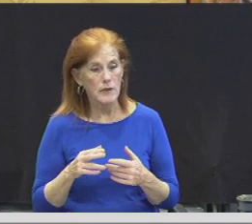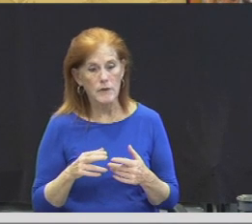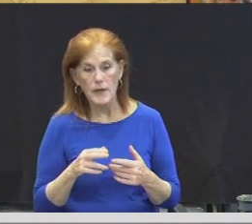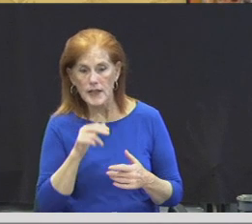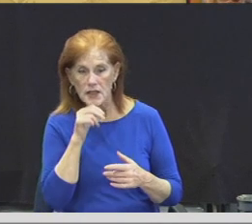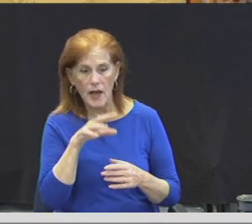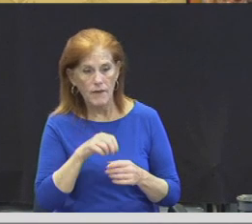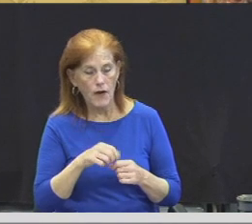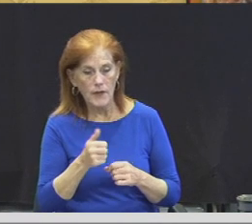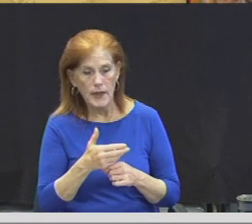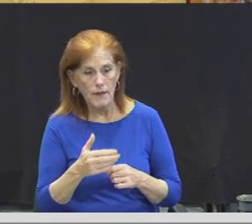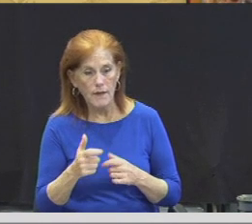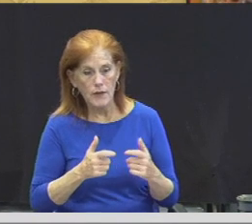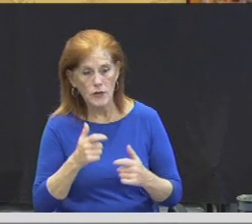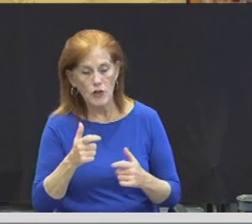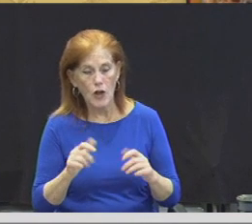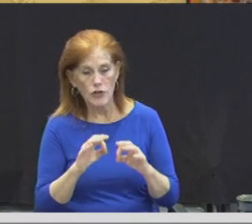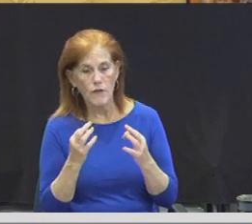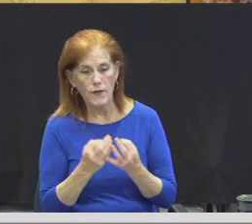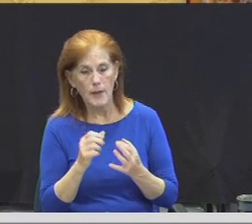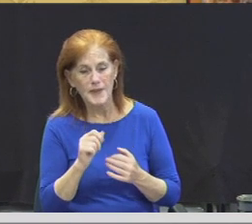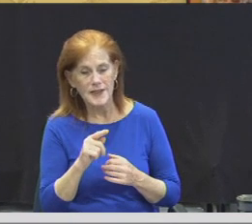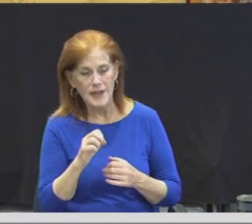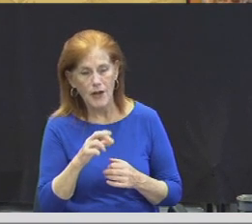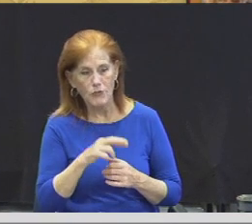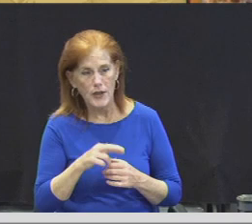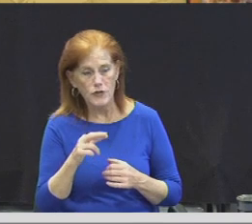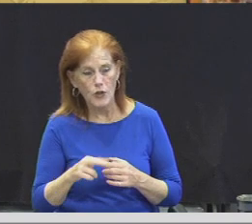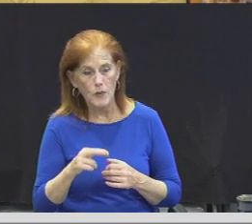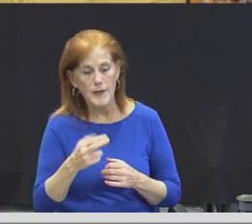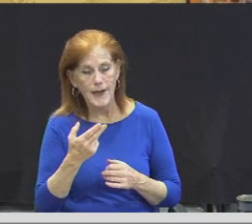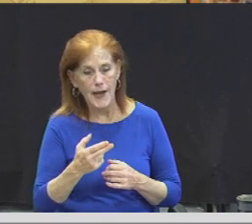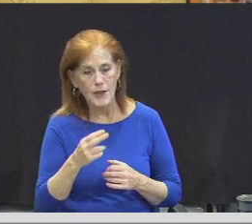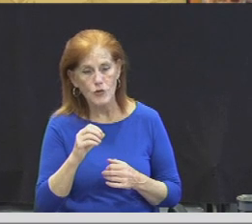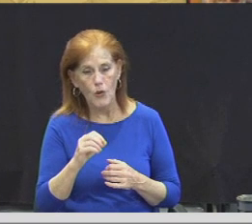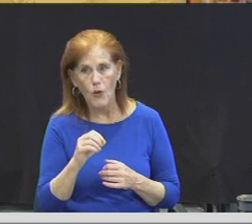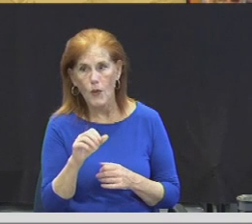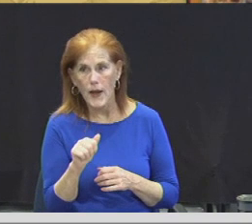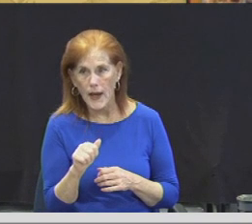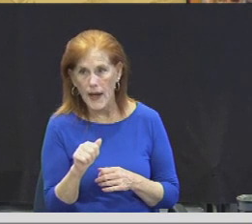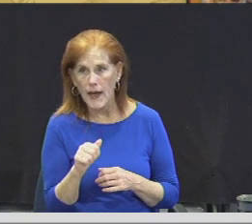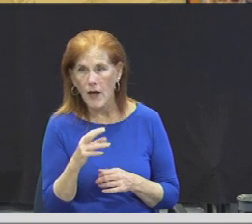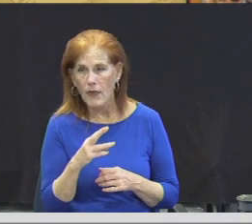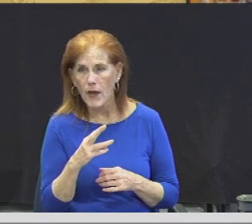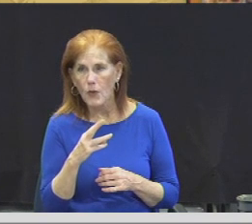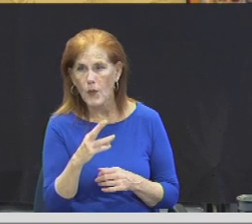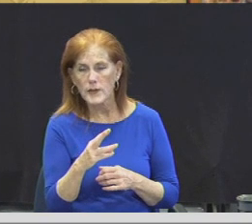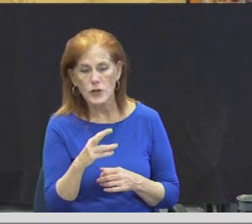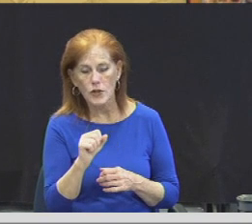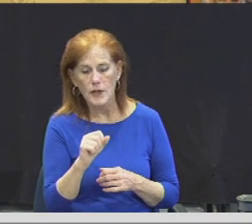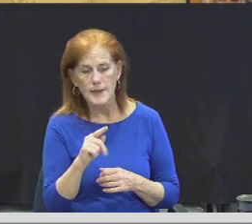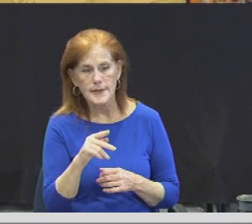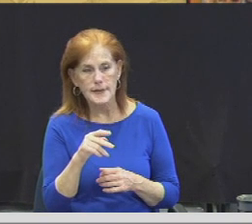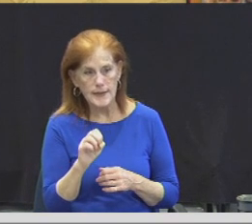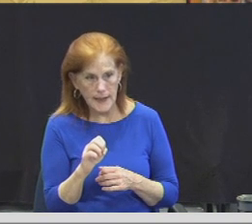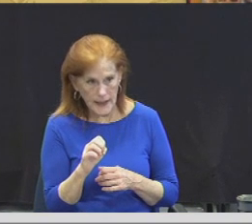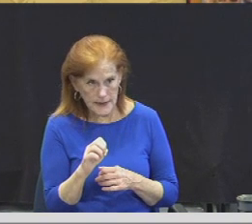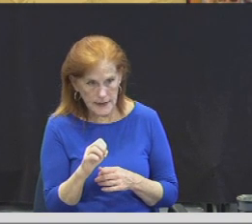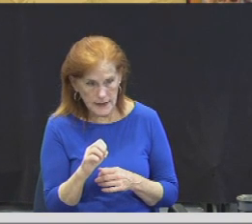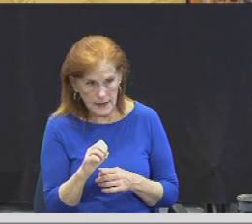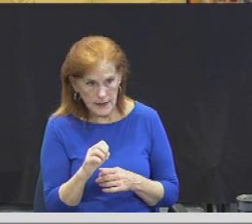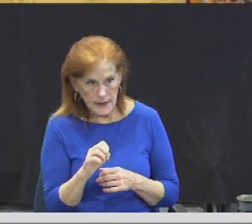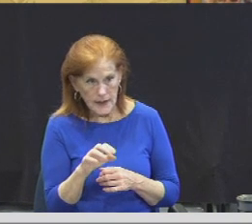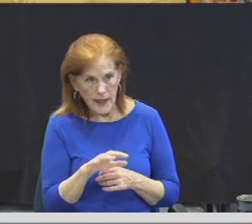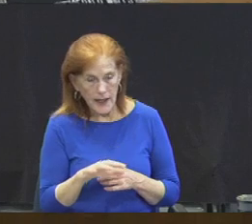else. So there is a larger kind of family size restroom in HOA that's in part of that Western skate kiosk building.